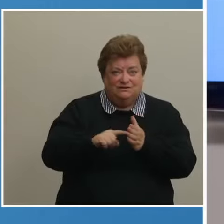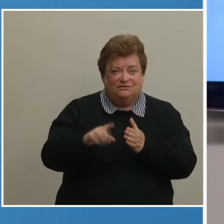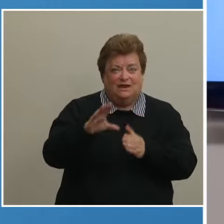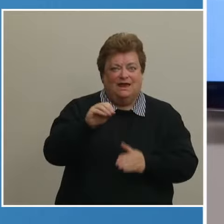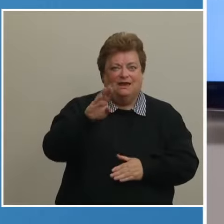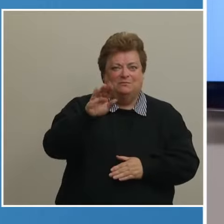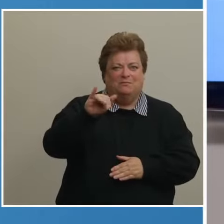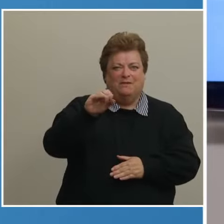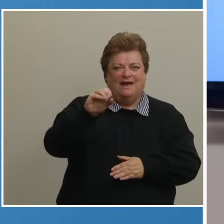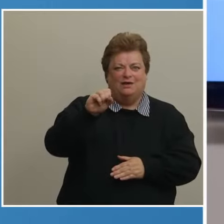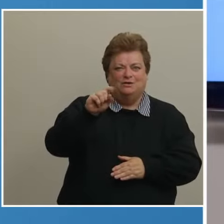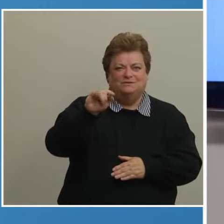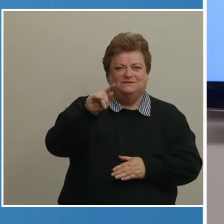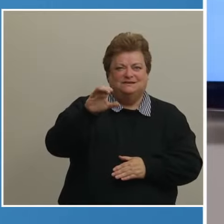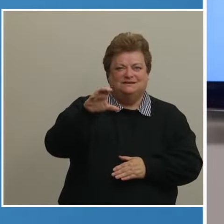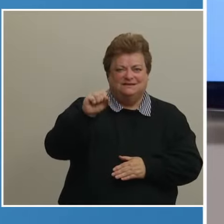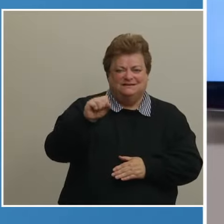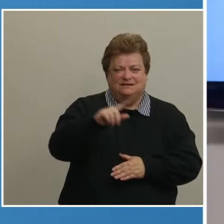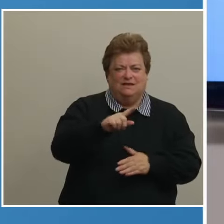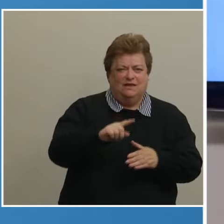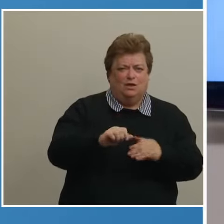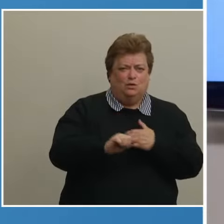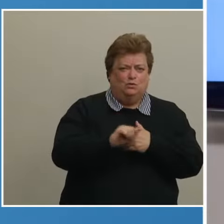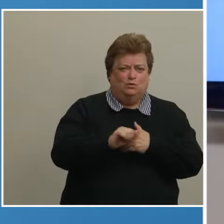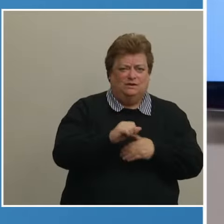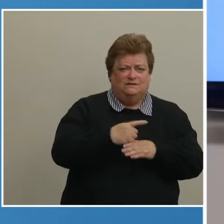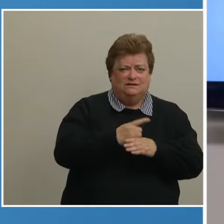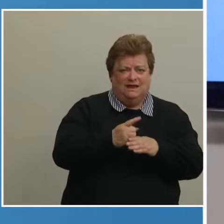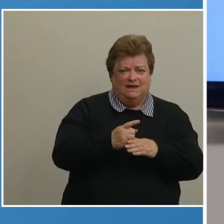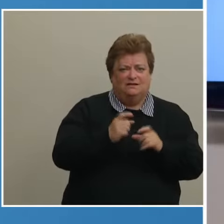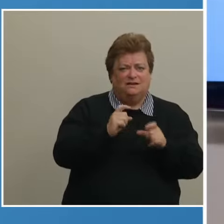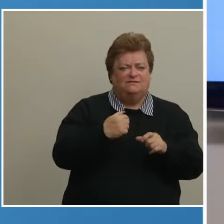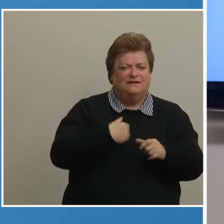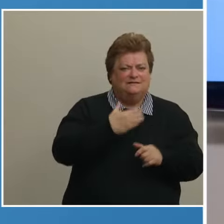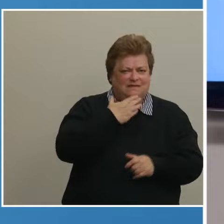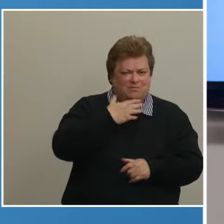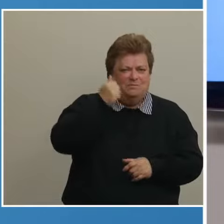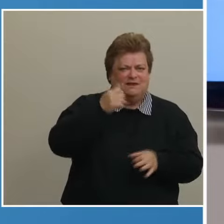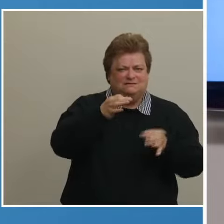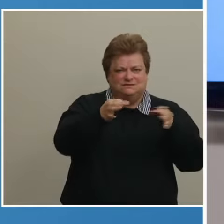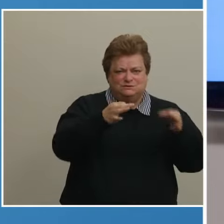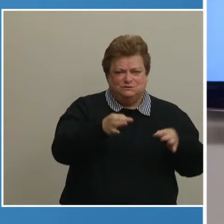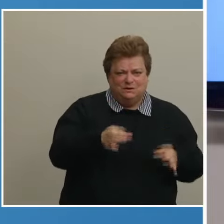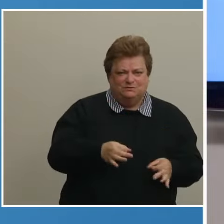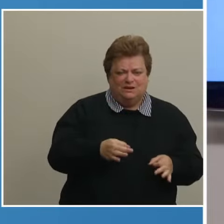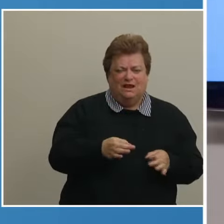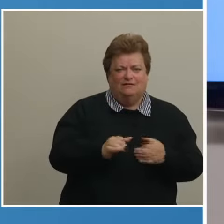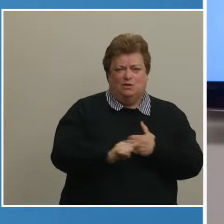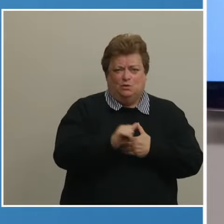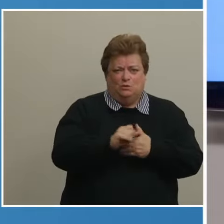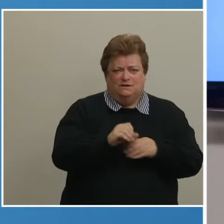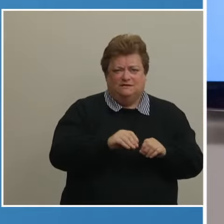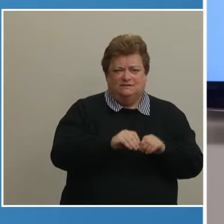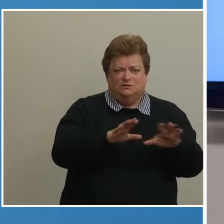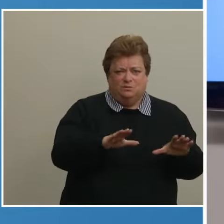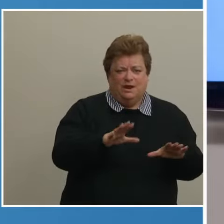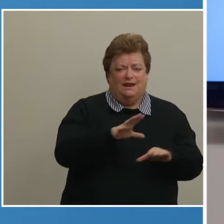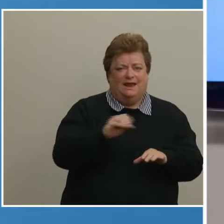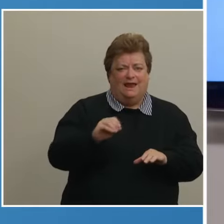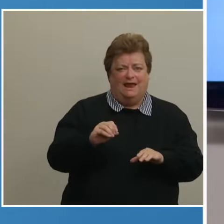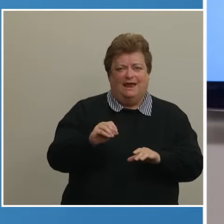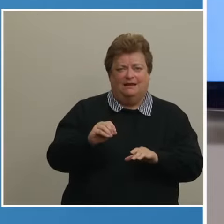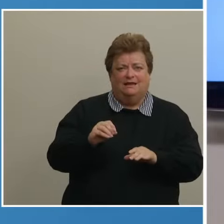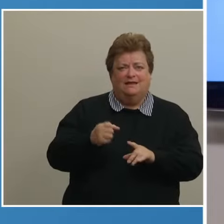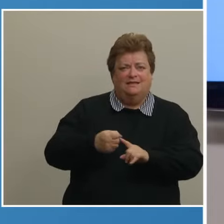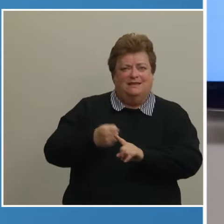The COVID-19 risk dial provides the most robust description of the risk of spread and the public health impact in Lincoln